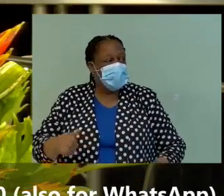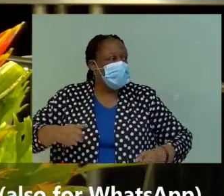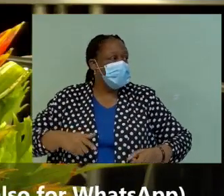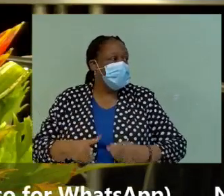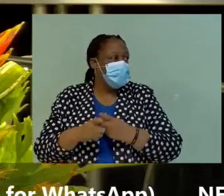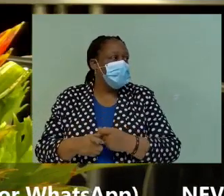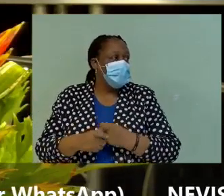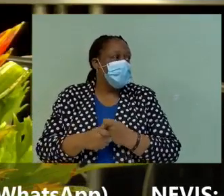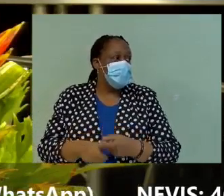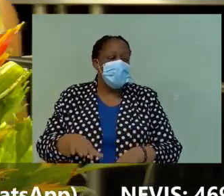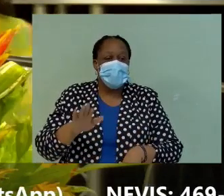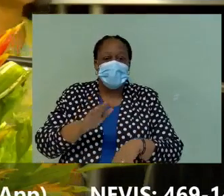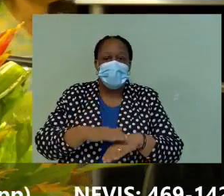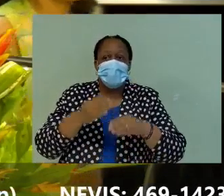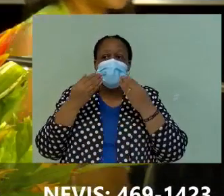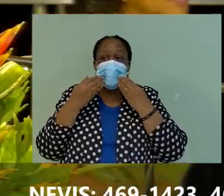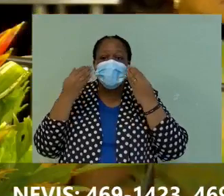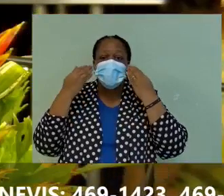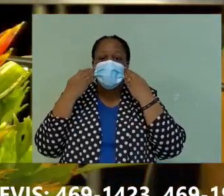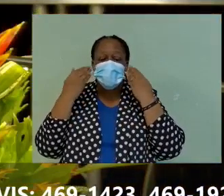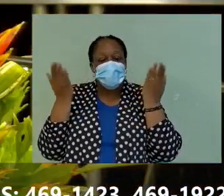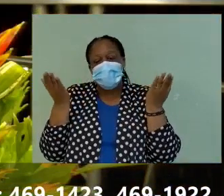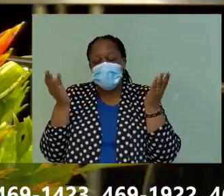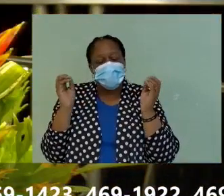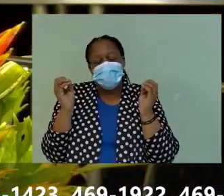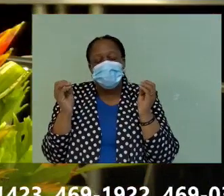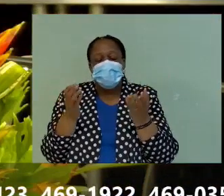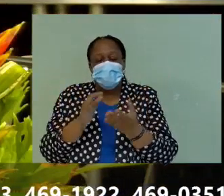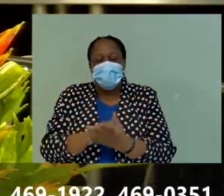bypass with your face mask all alone. Thanks.